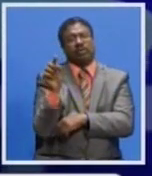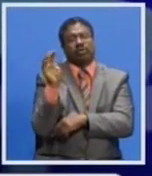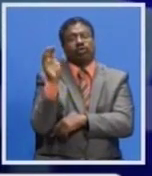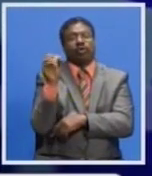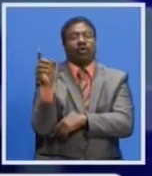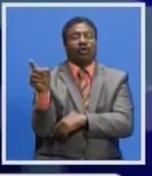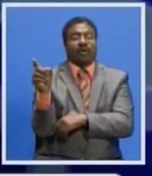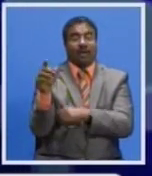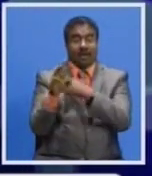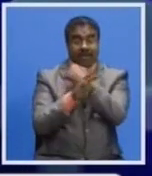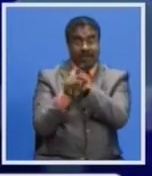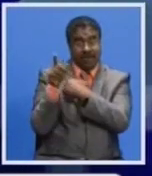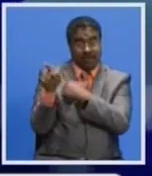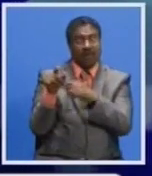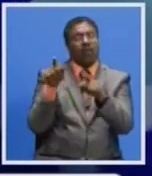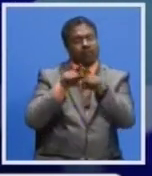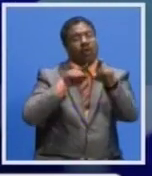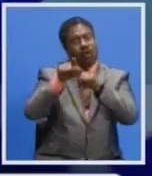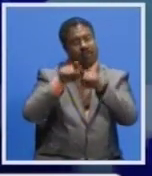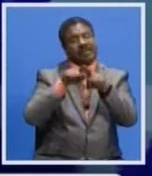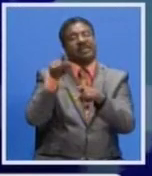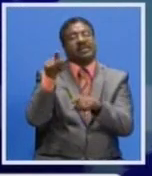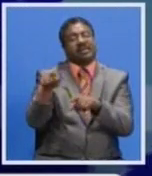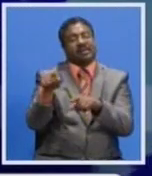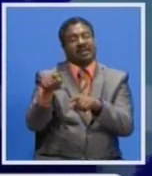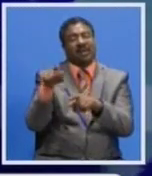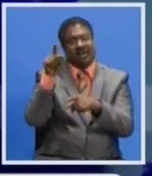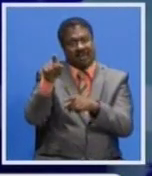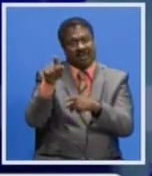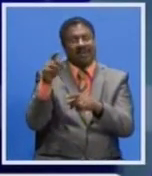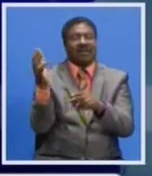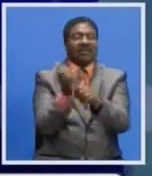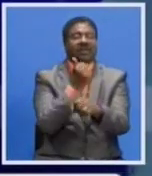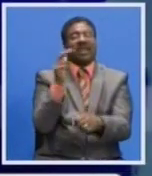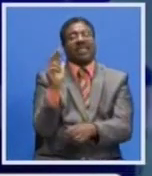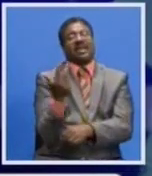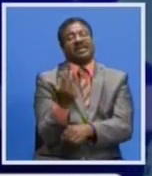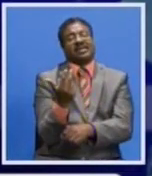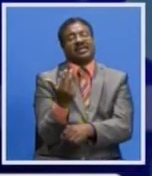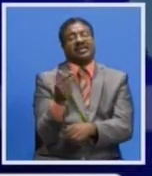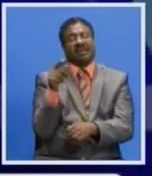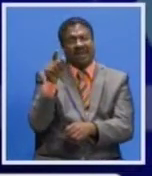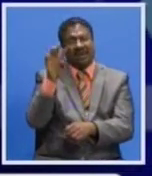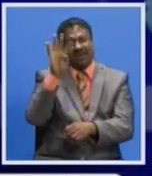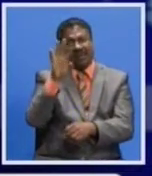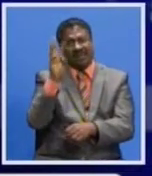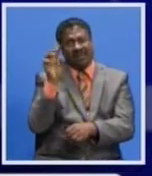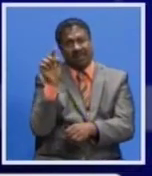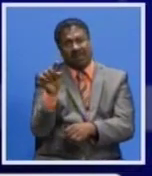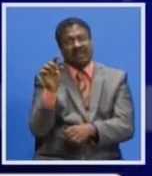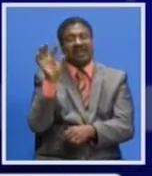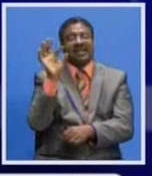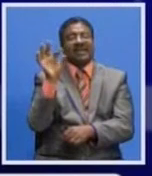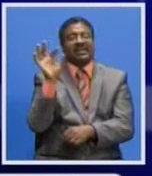And Mbewe, who was also competing in the same event, settled for a bronze medal after clocking